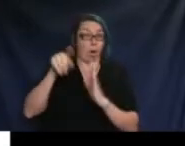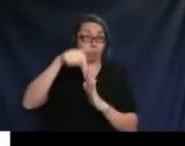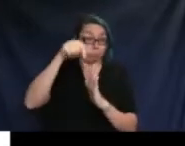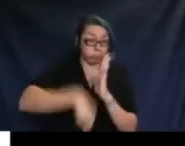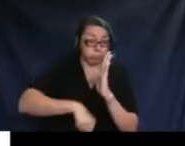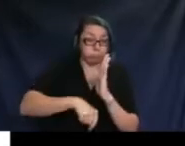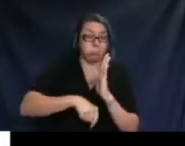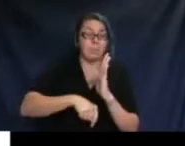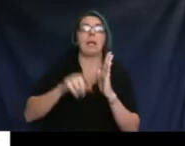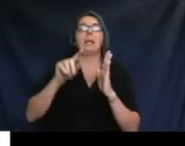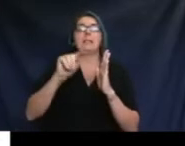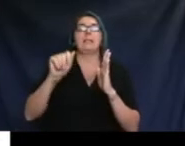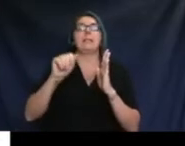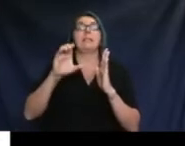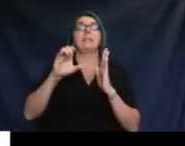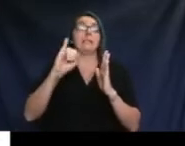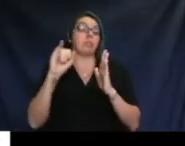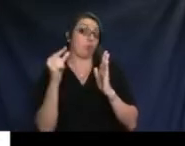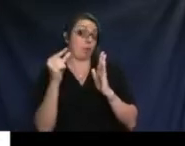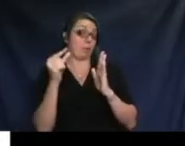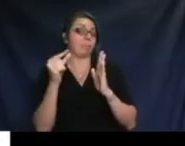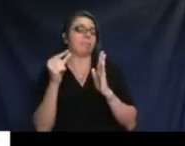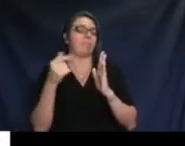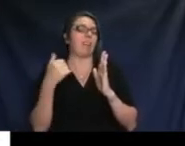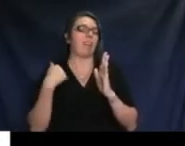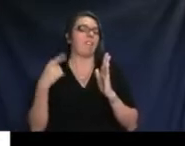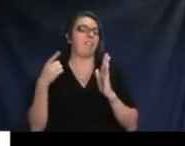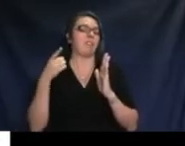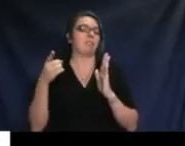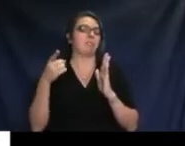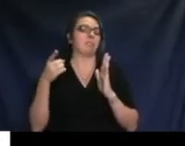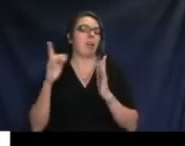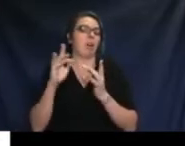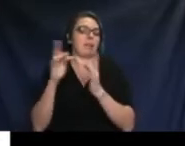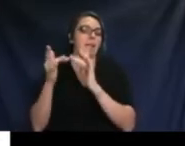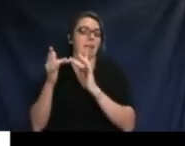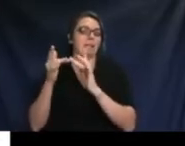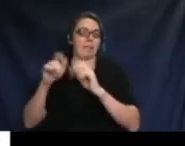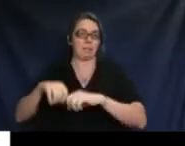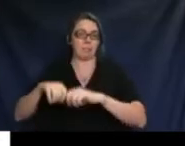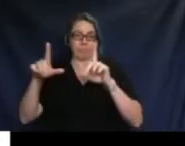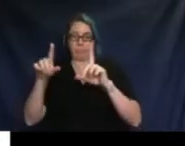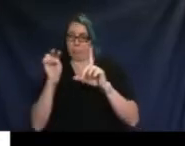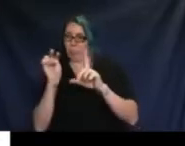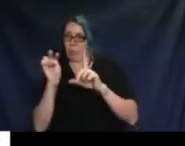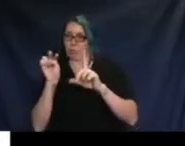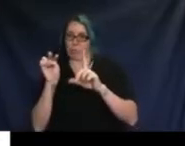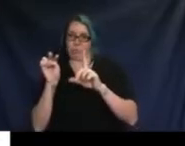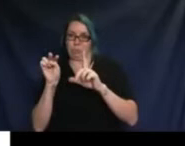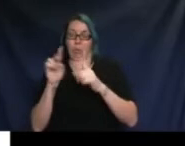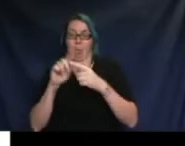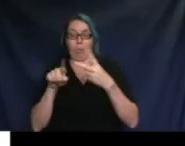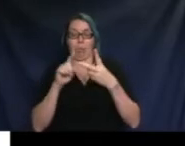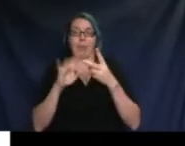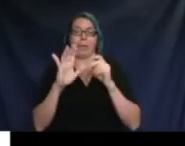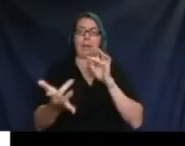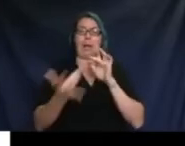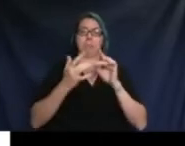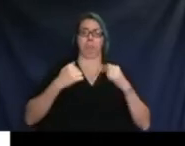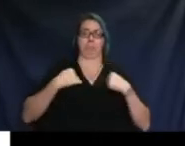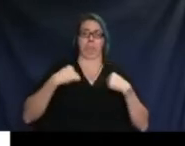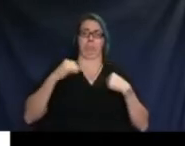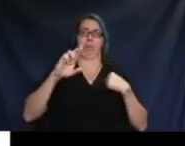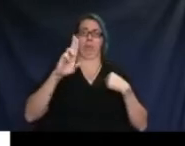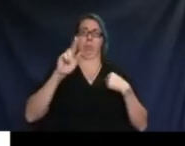TAC's Instagram TV page online, or you can reach out to me and chat anytime. But I just wanted to let everybody